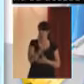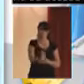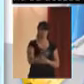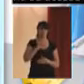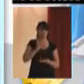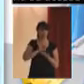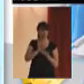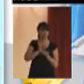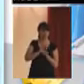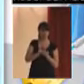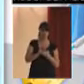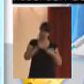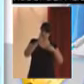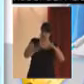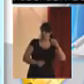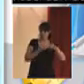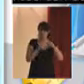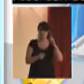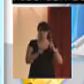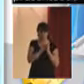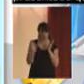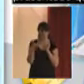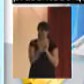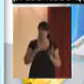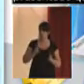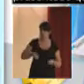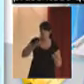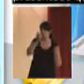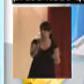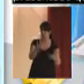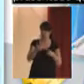be intermediate services like the one he presented,